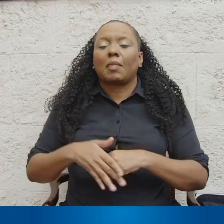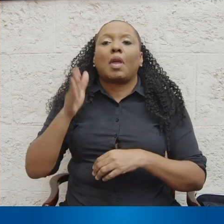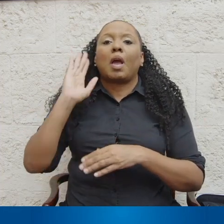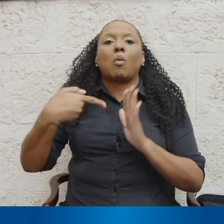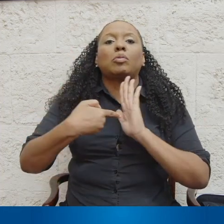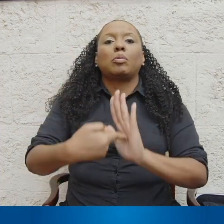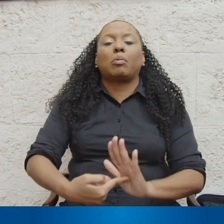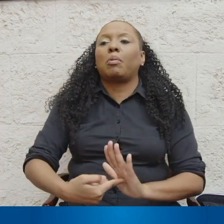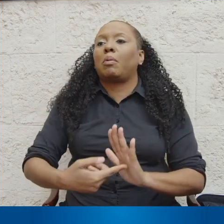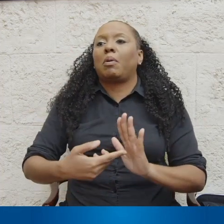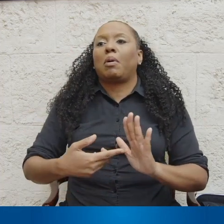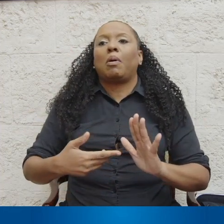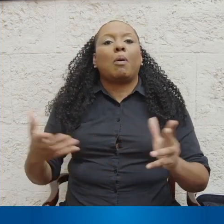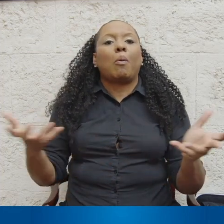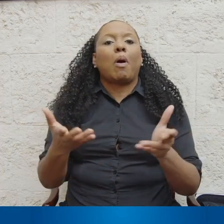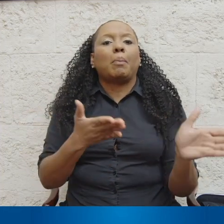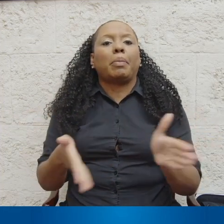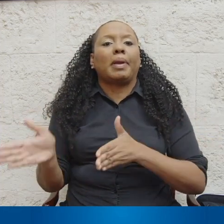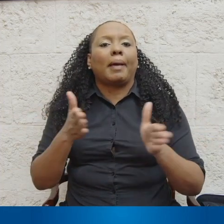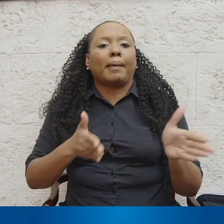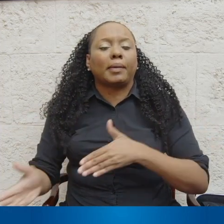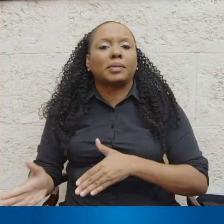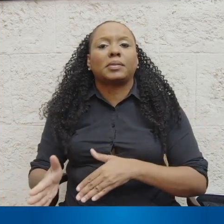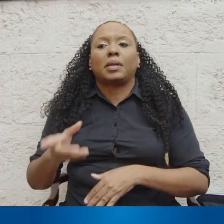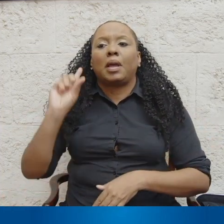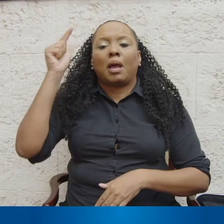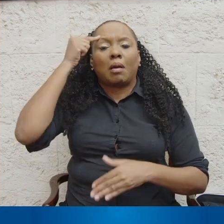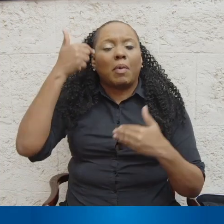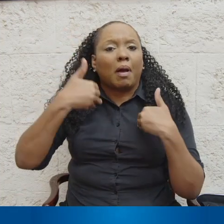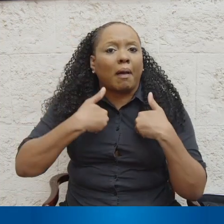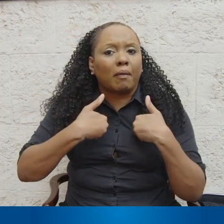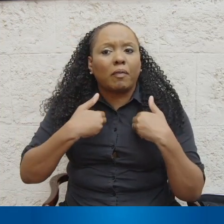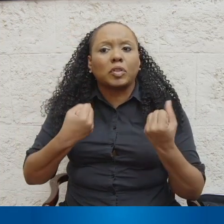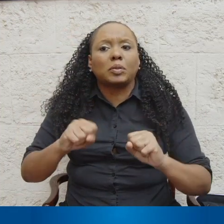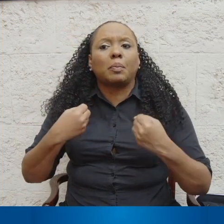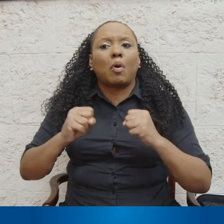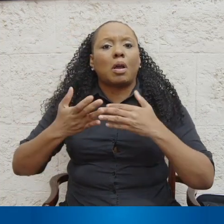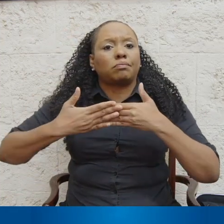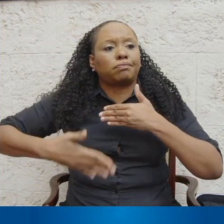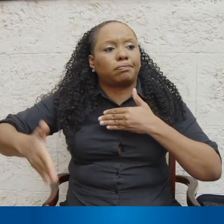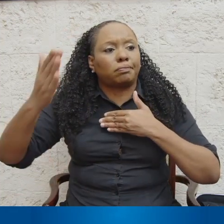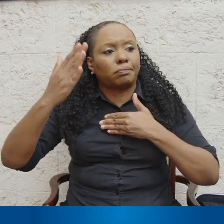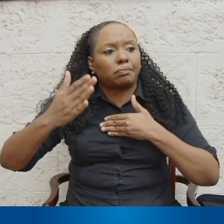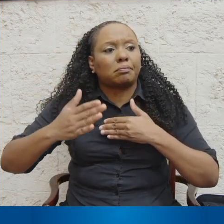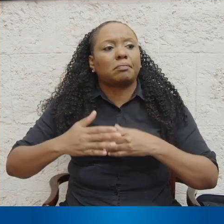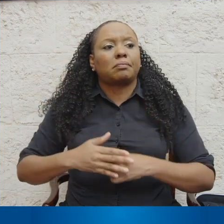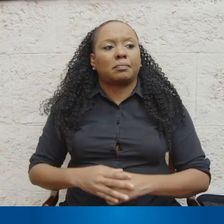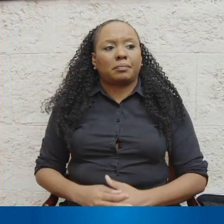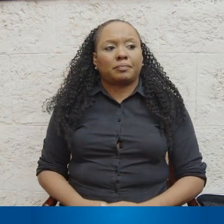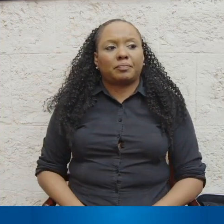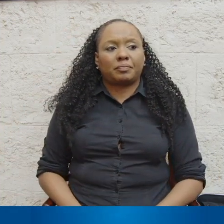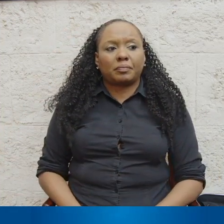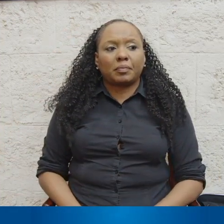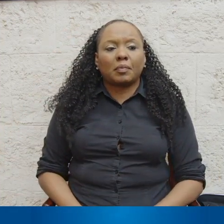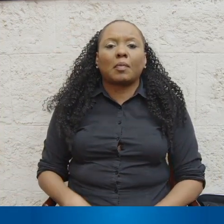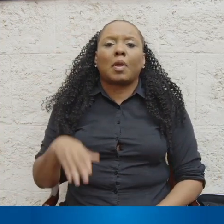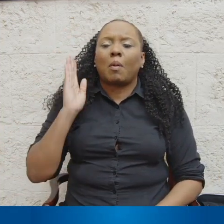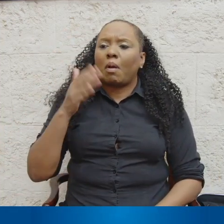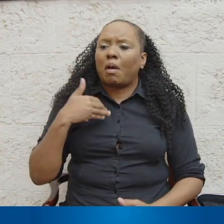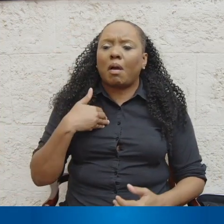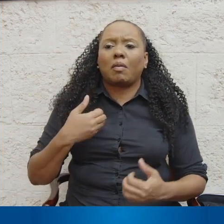10 years in terms of how we treat the sports. And this is sports at every single level, the micro, the meso, and the macro